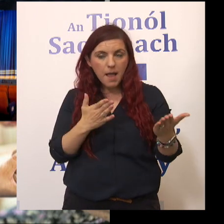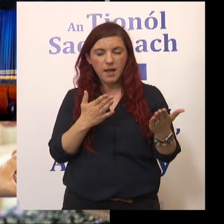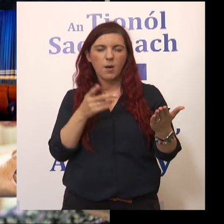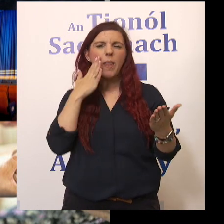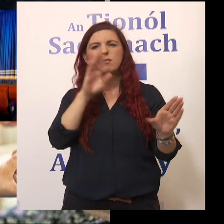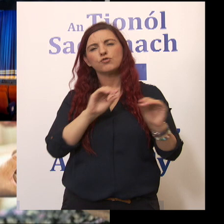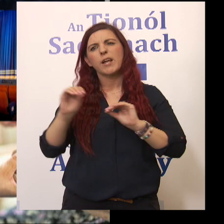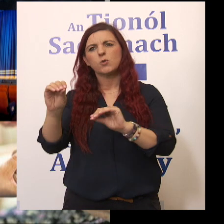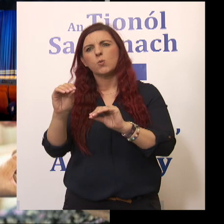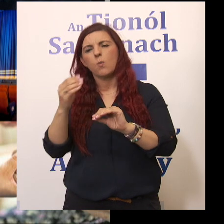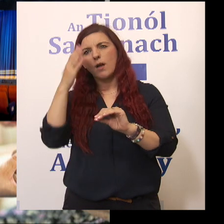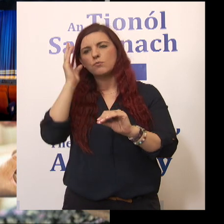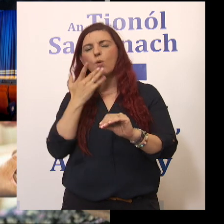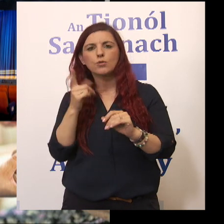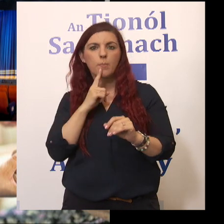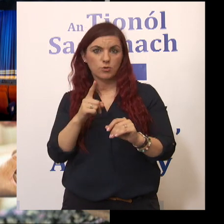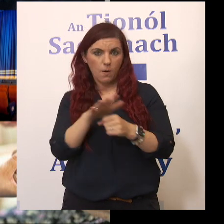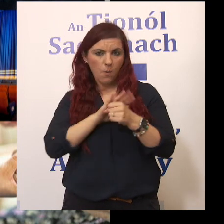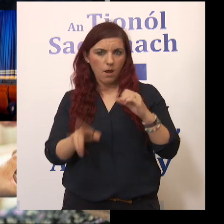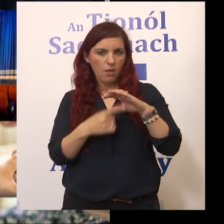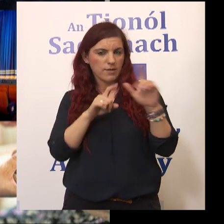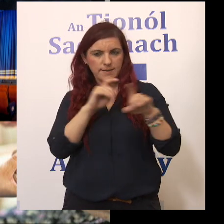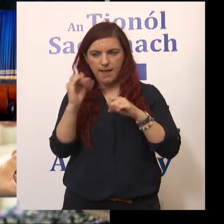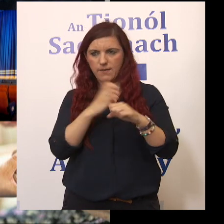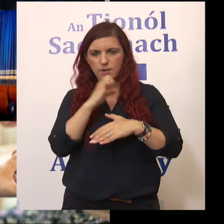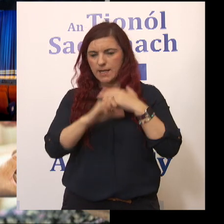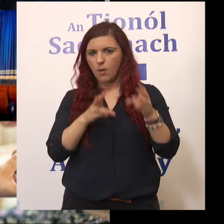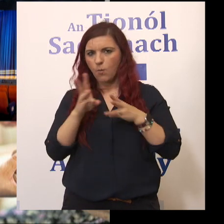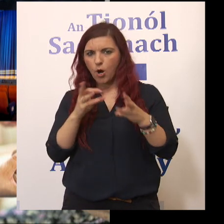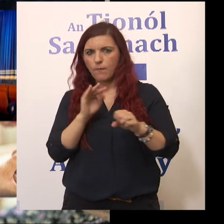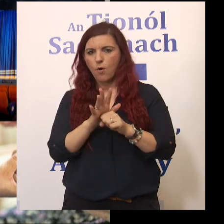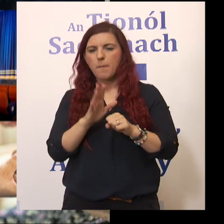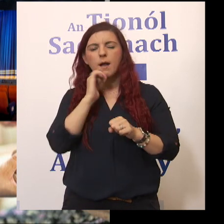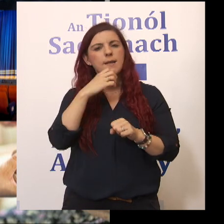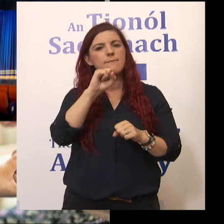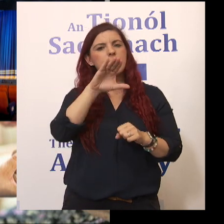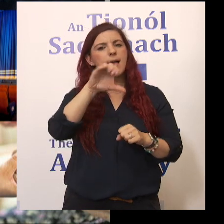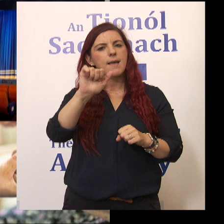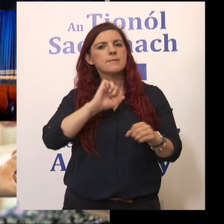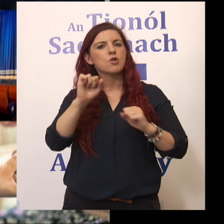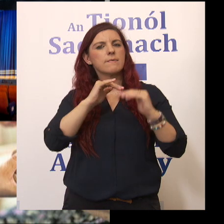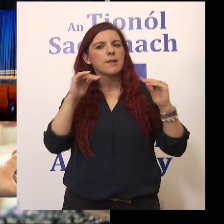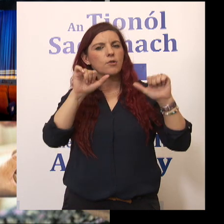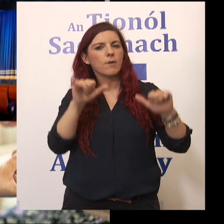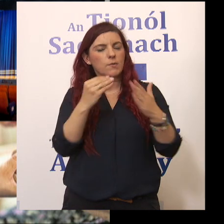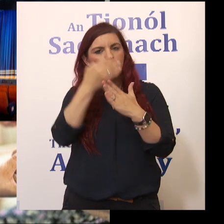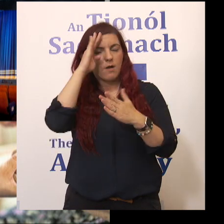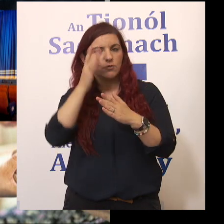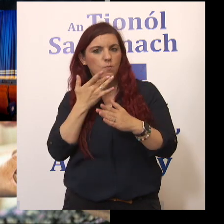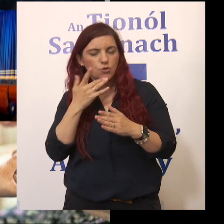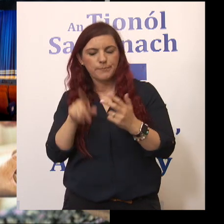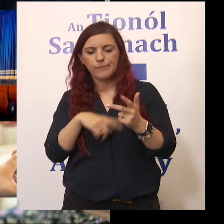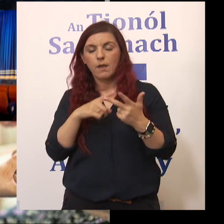but local authorities still doing a lot of the day-to-day work there under service level agreements with Irish Water,